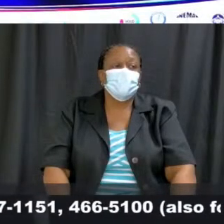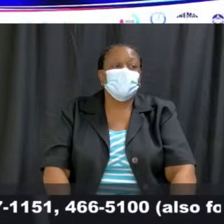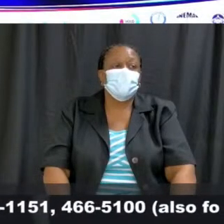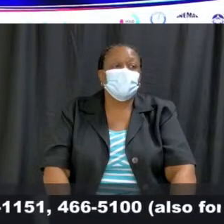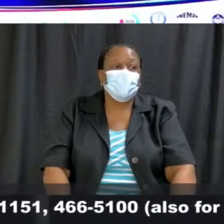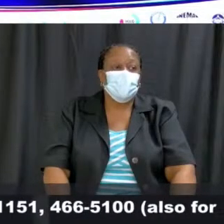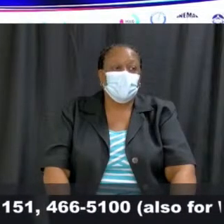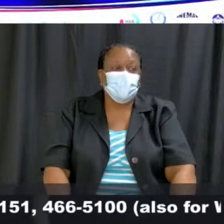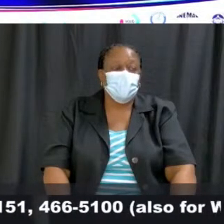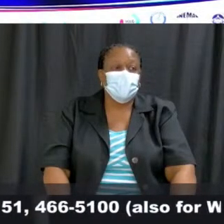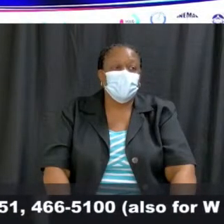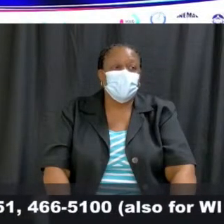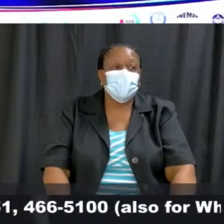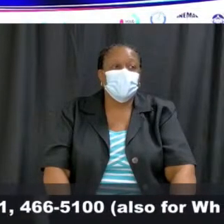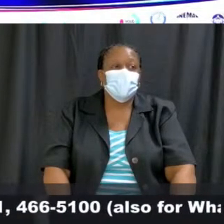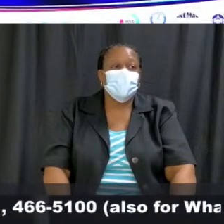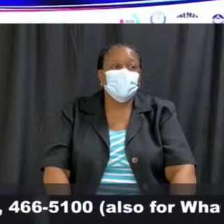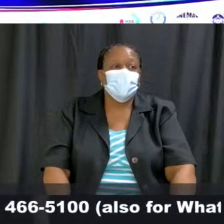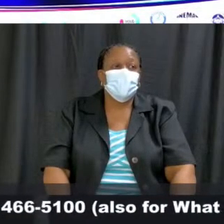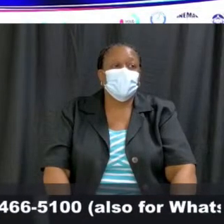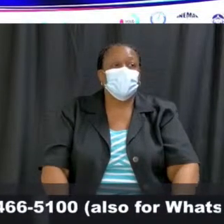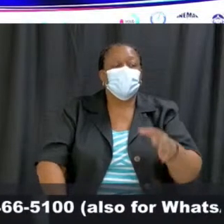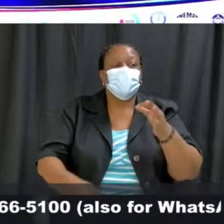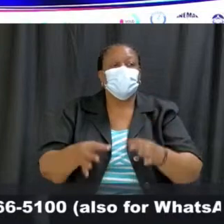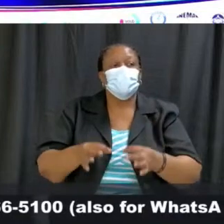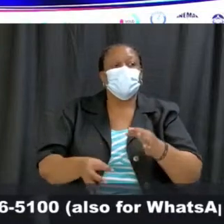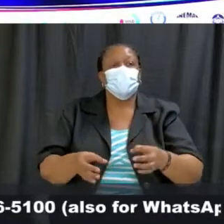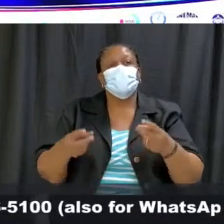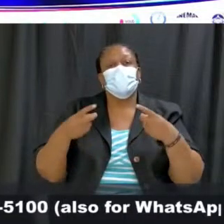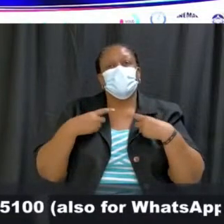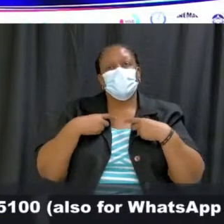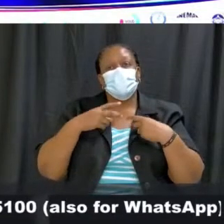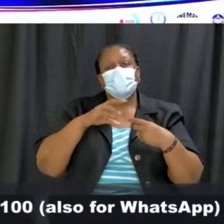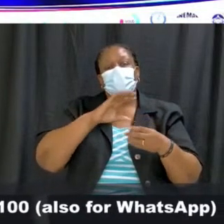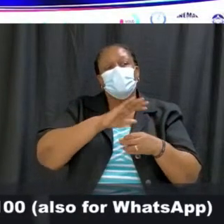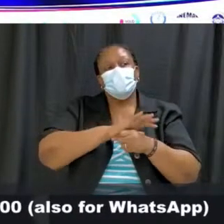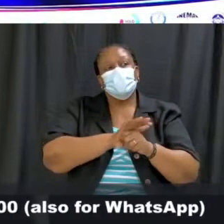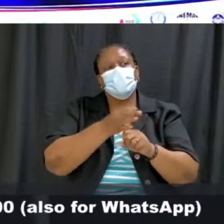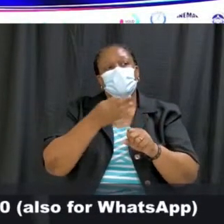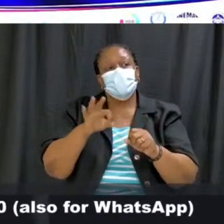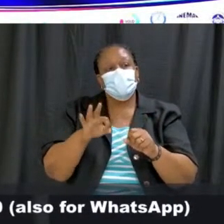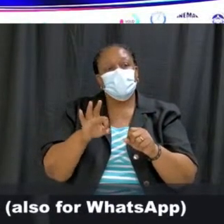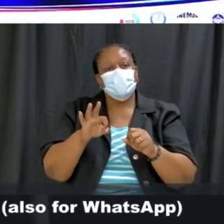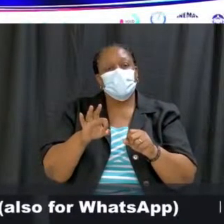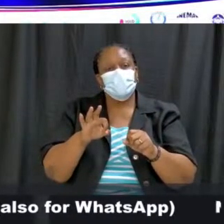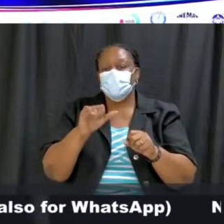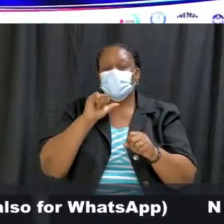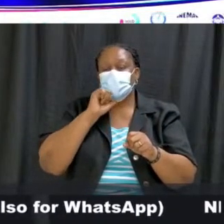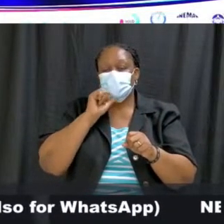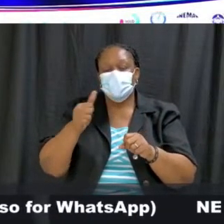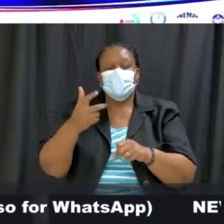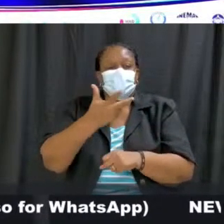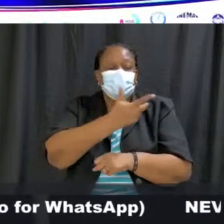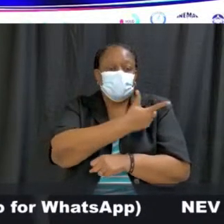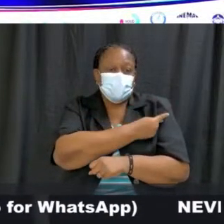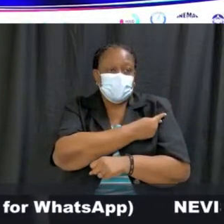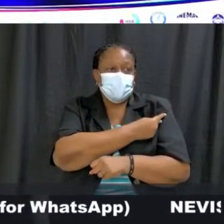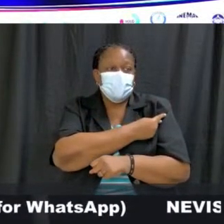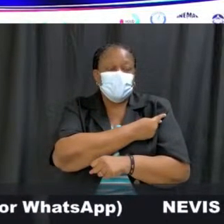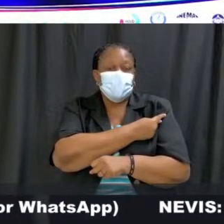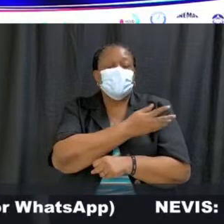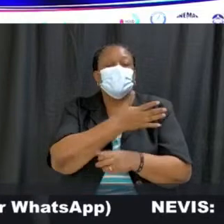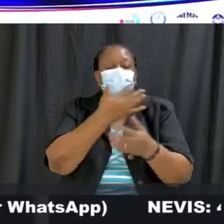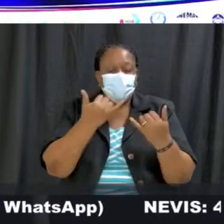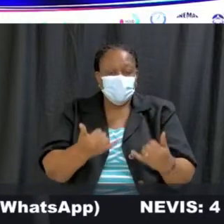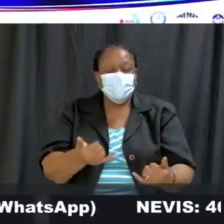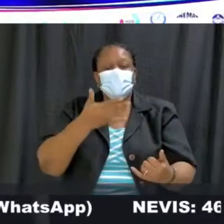repeatedly answered. If you had COVID-19 and was not vaccinated but have